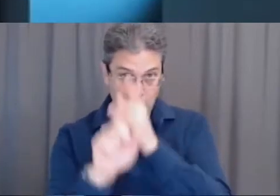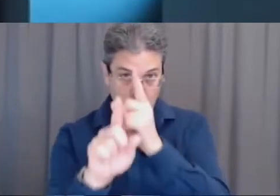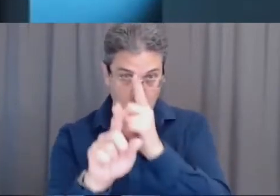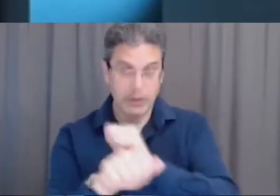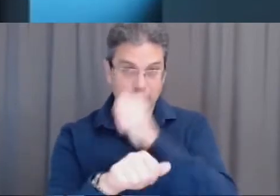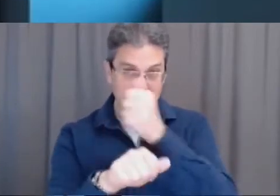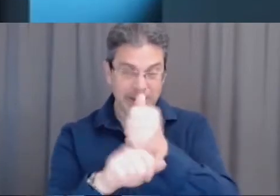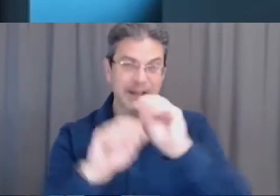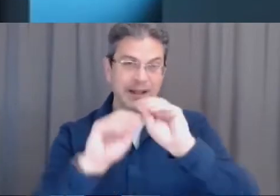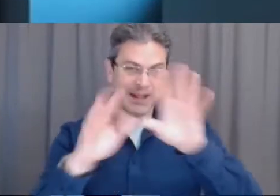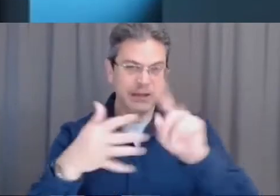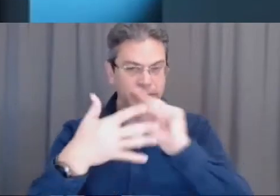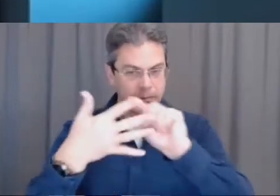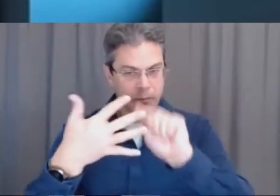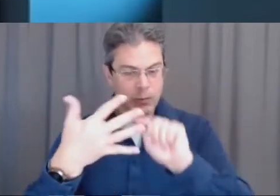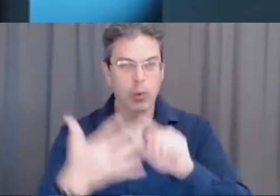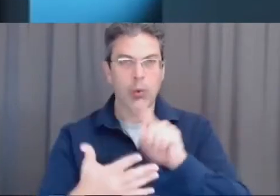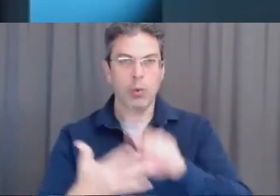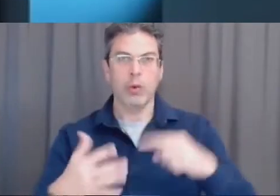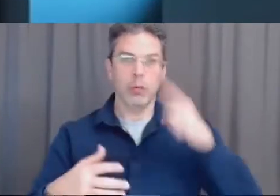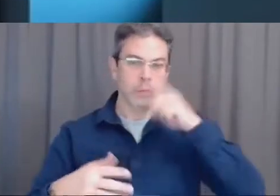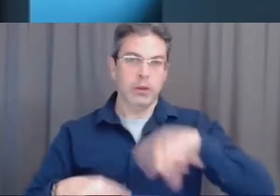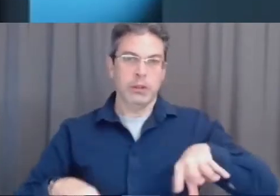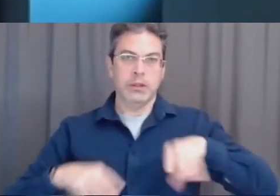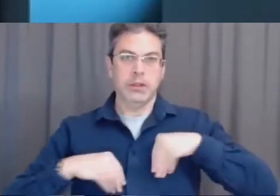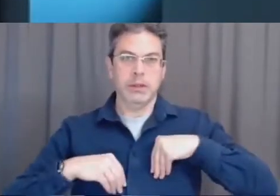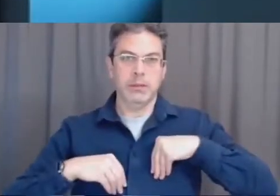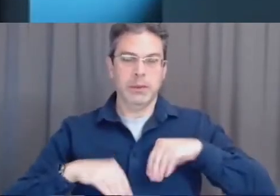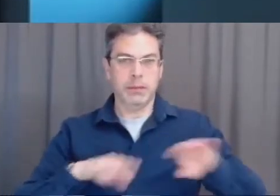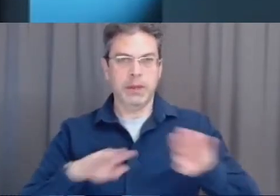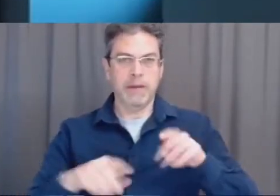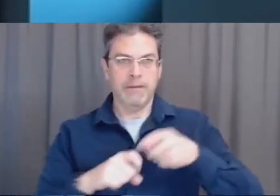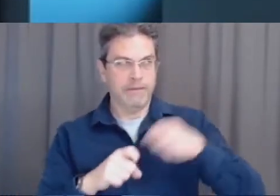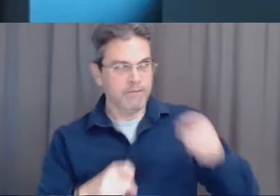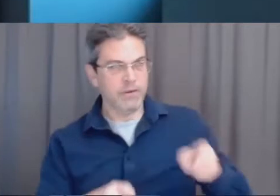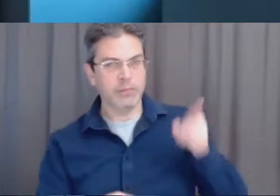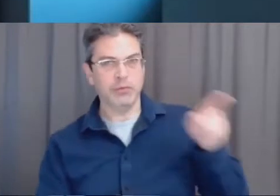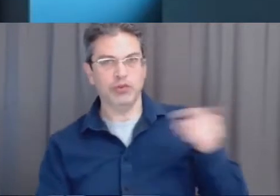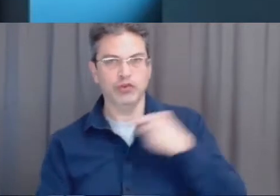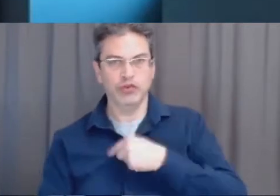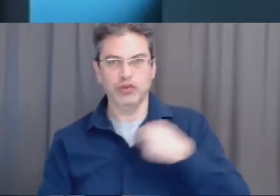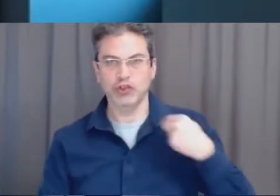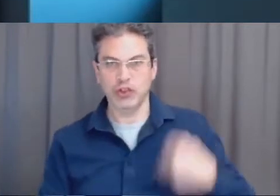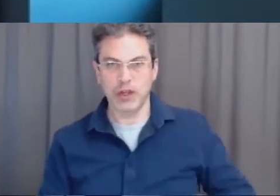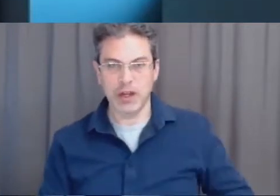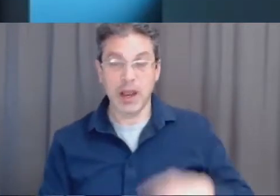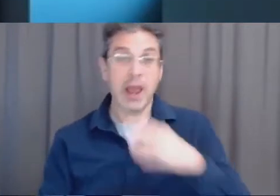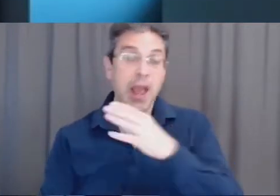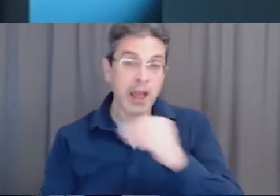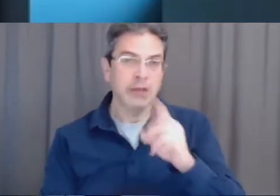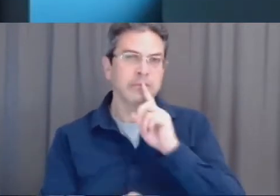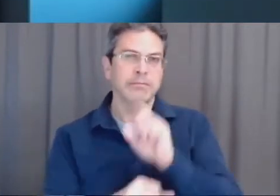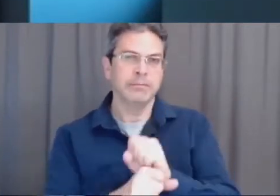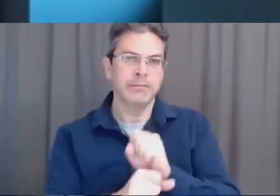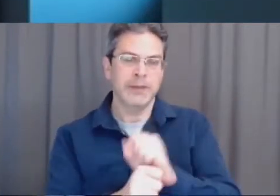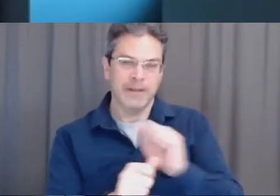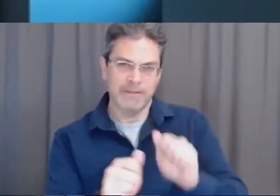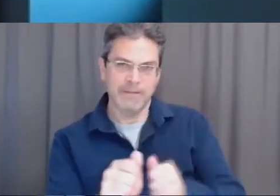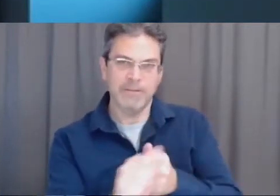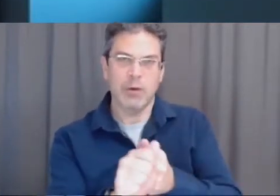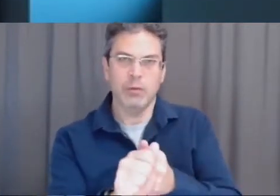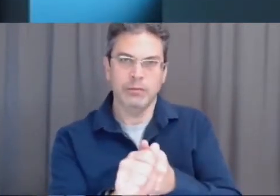clear limits on the kind of behavior that we'll accept from China and then actually upholds those